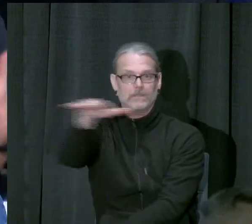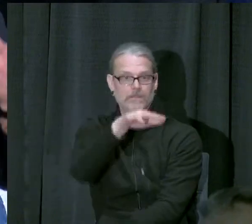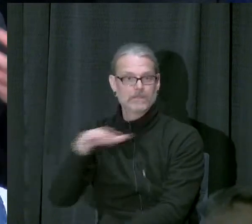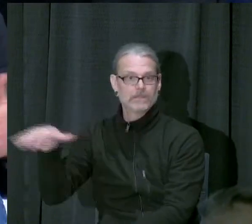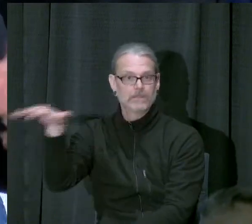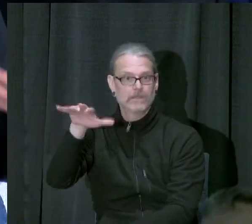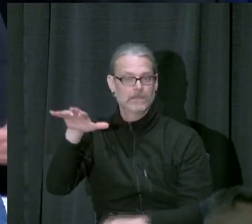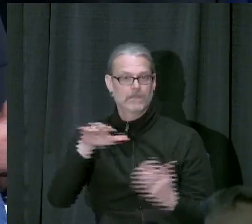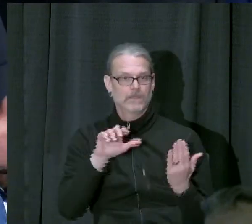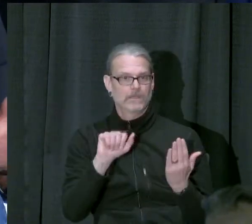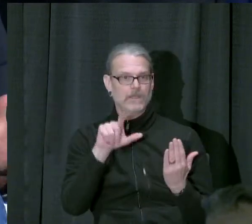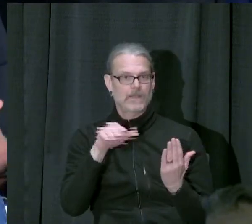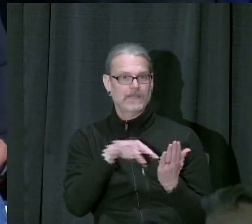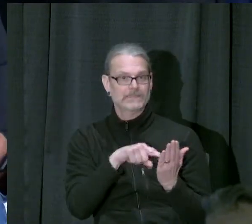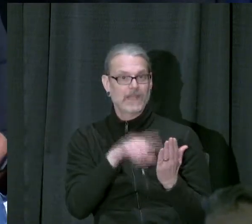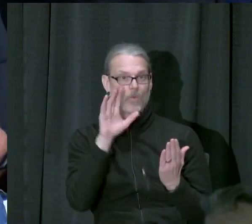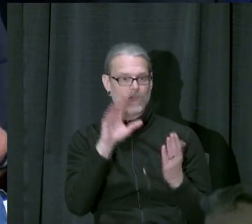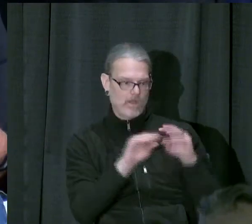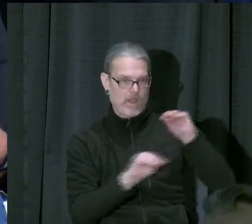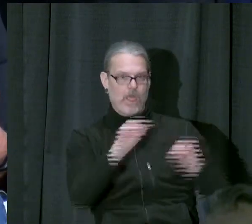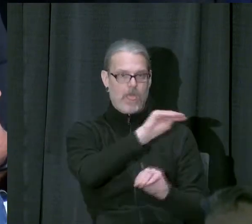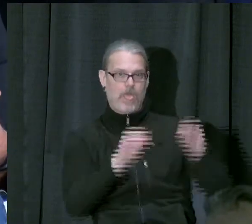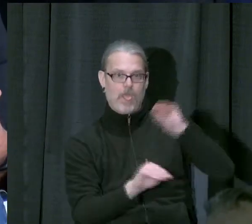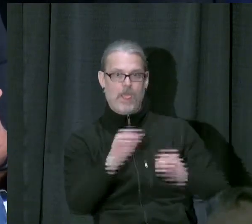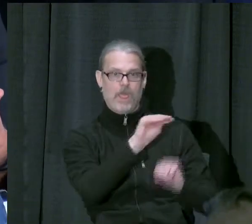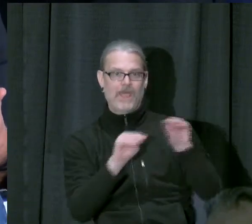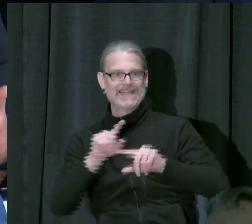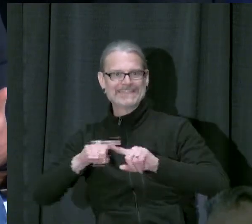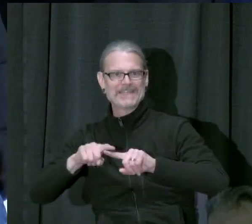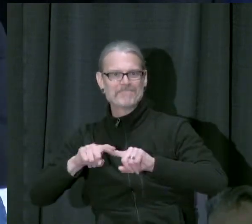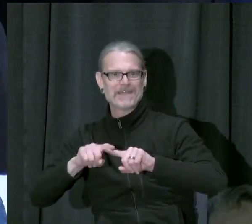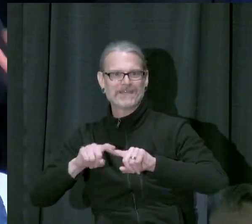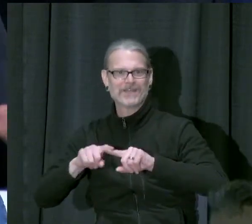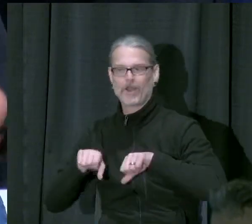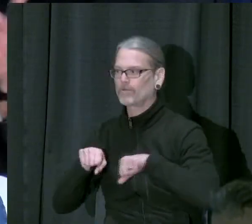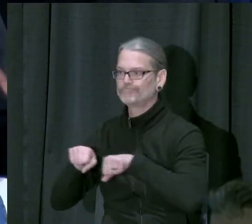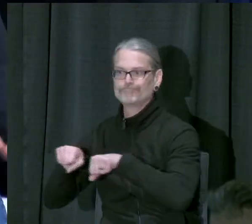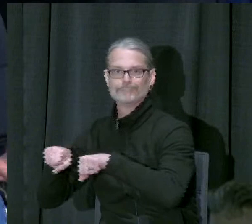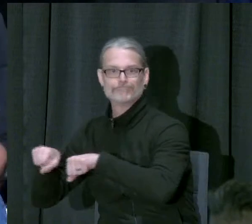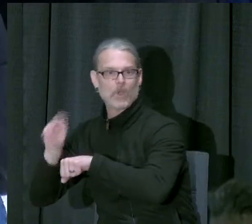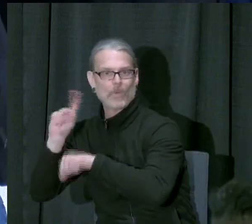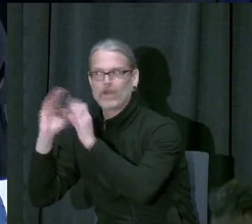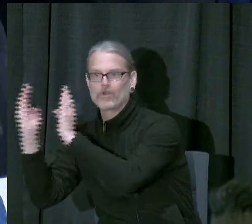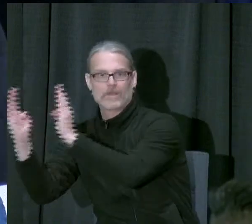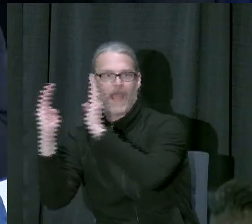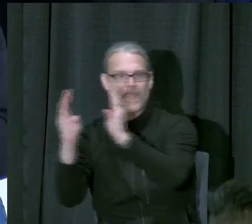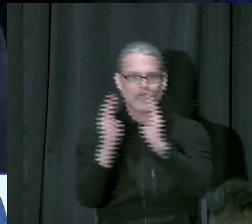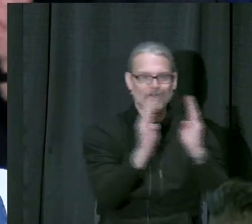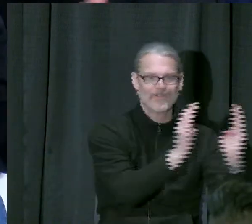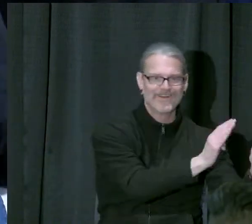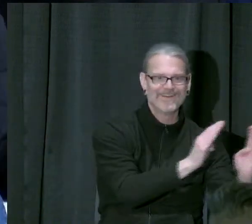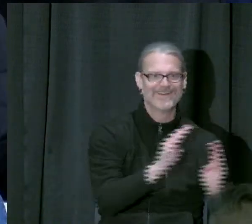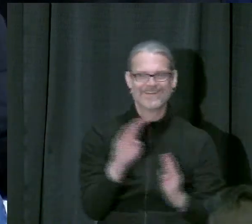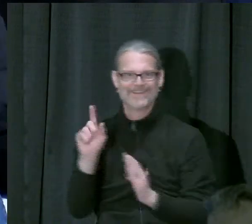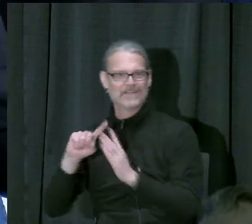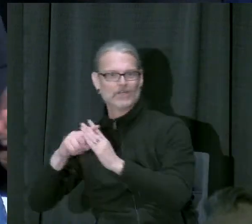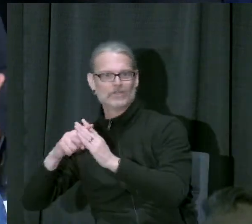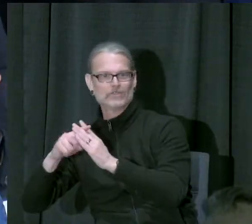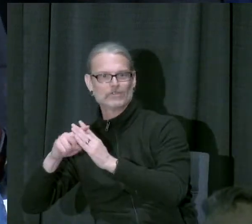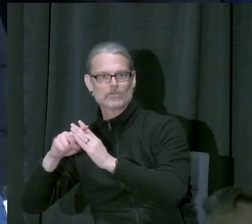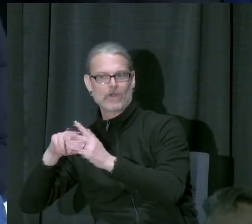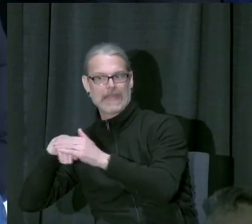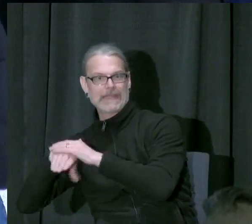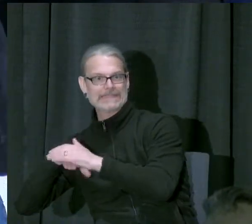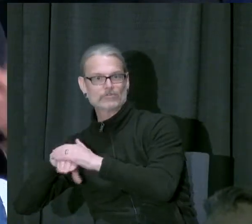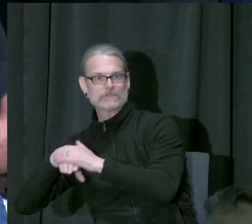rearrange the items in your shopping list by category, by aisle, starting from the entrance of the